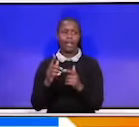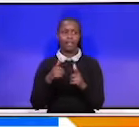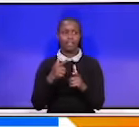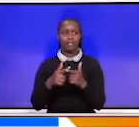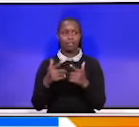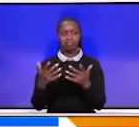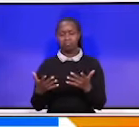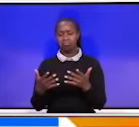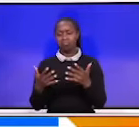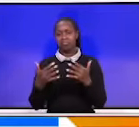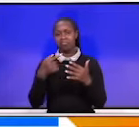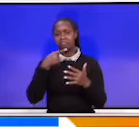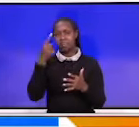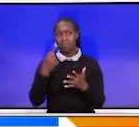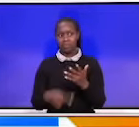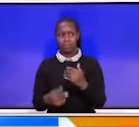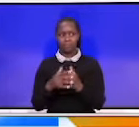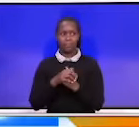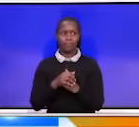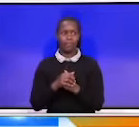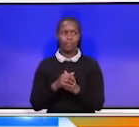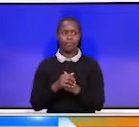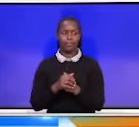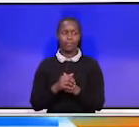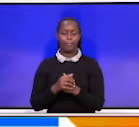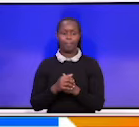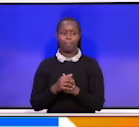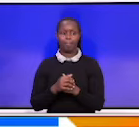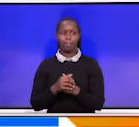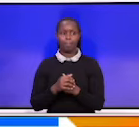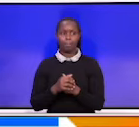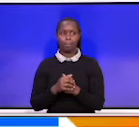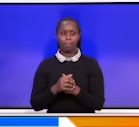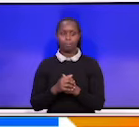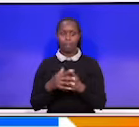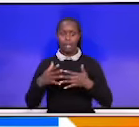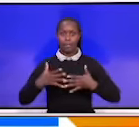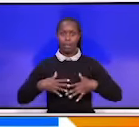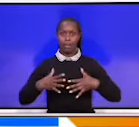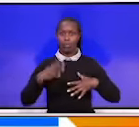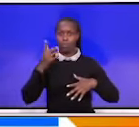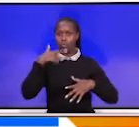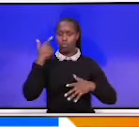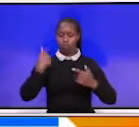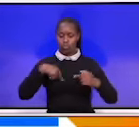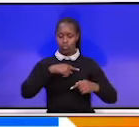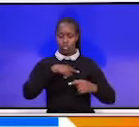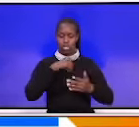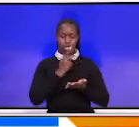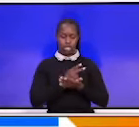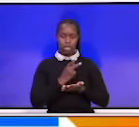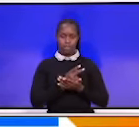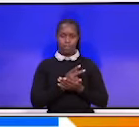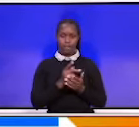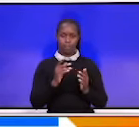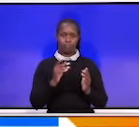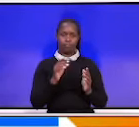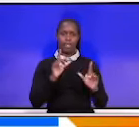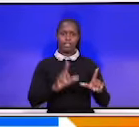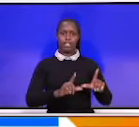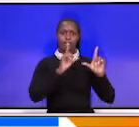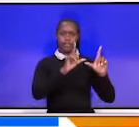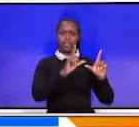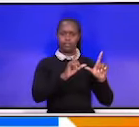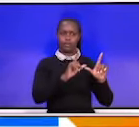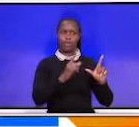I said that these people with whom we have their certificates allowed, we are locking their